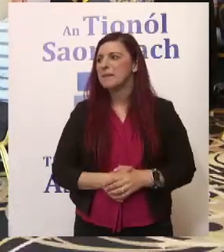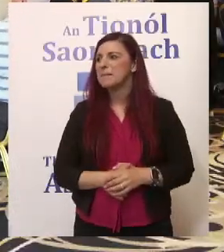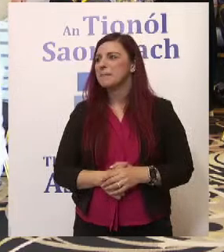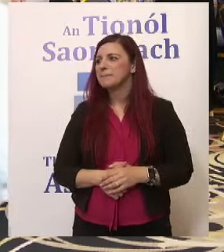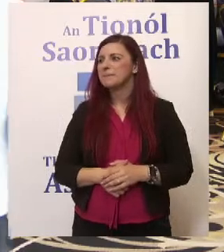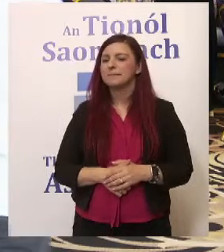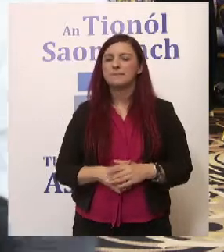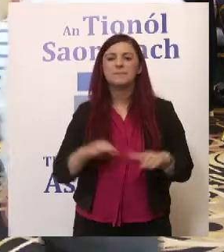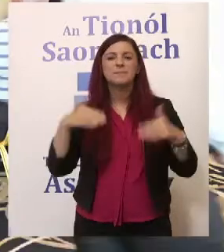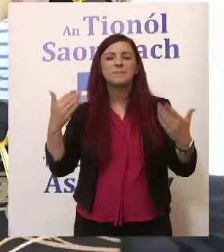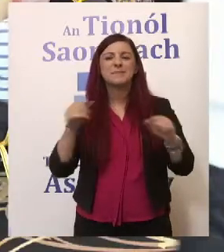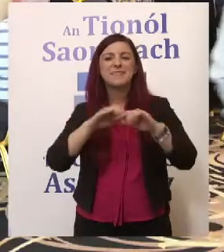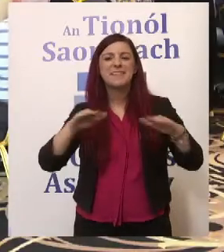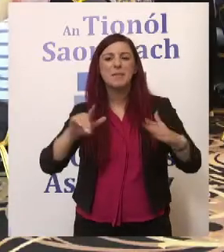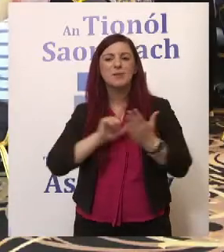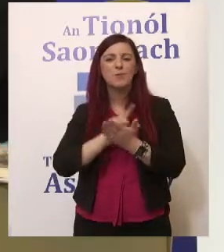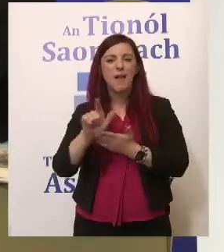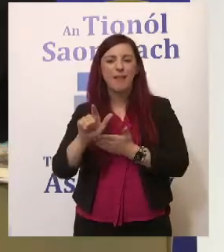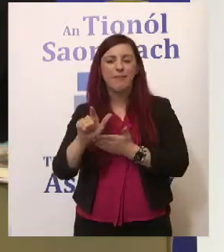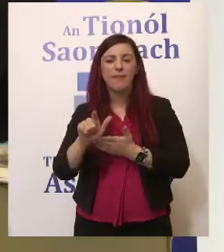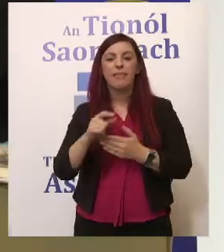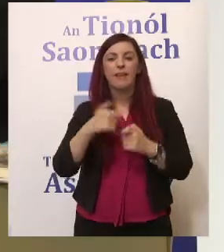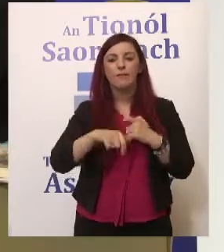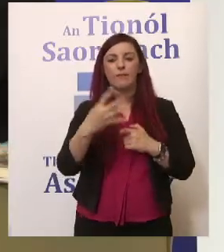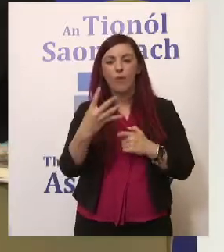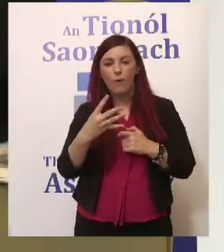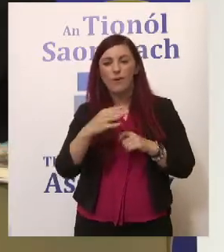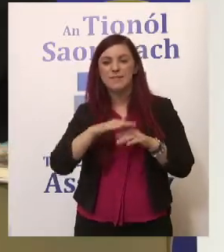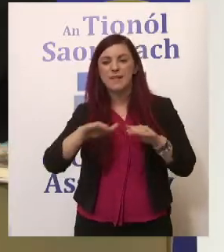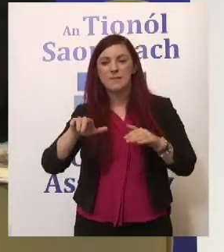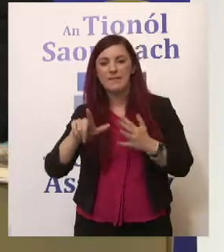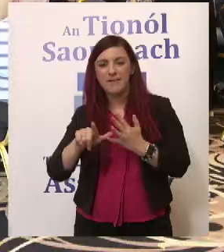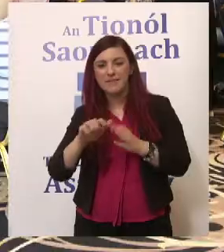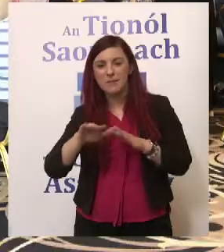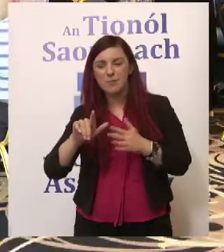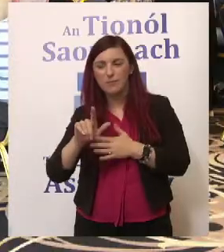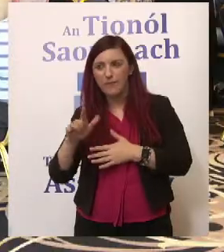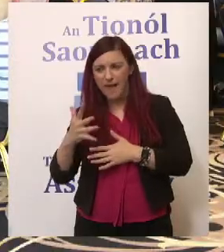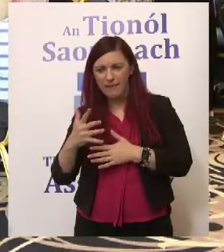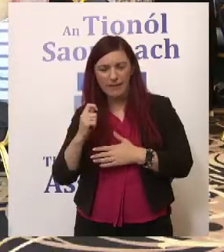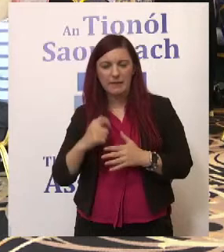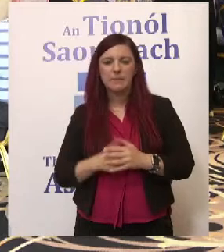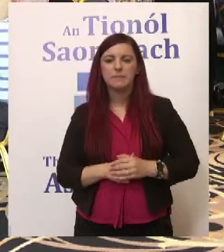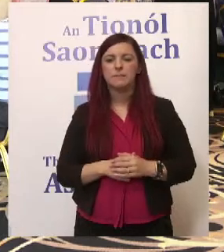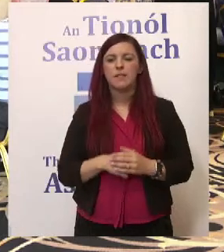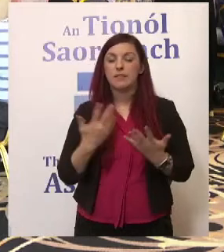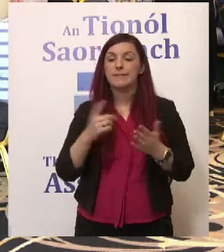So we now have table 12, 1, 7 and 5. Table 12, please.